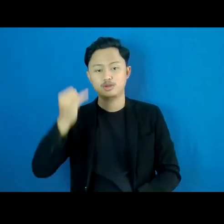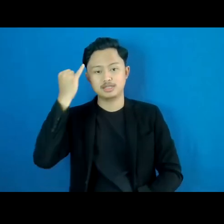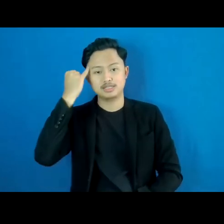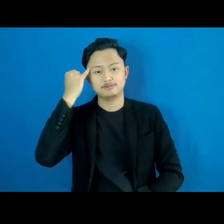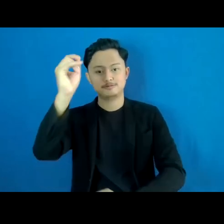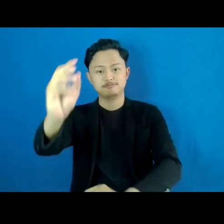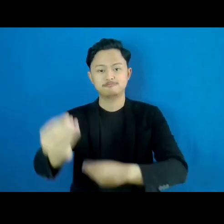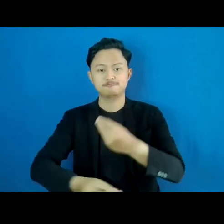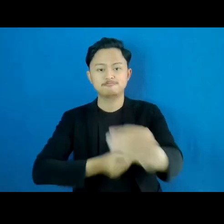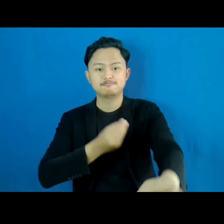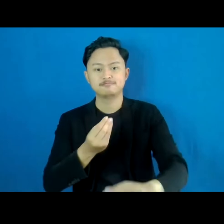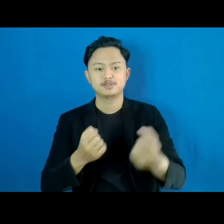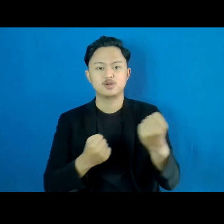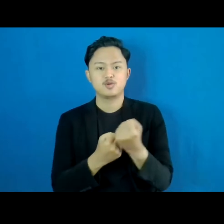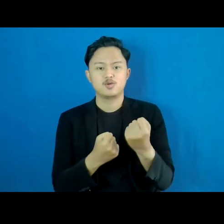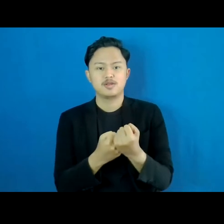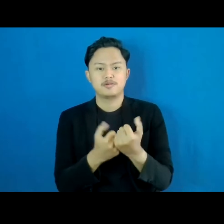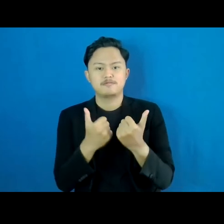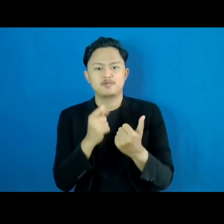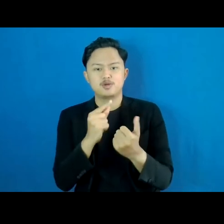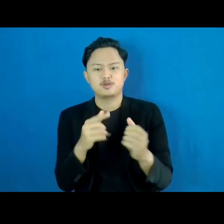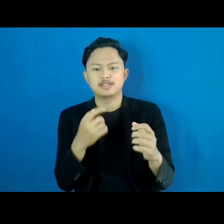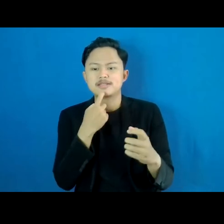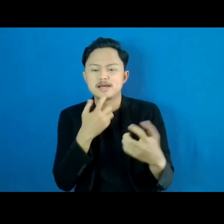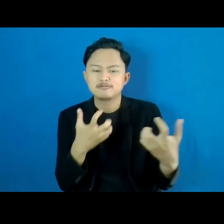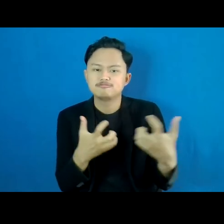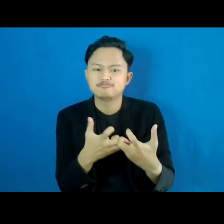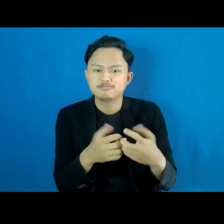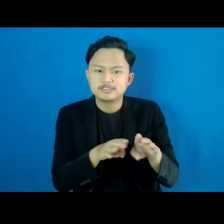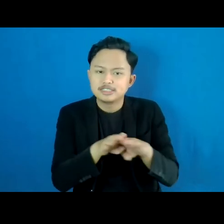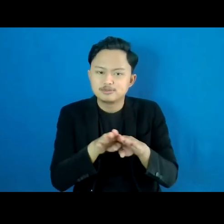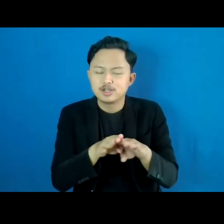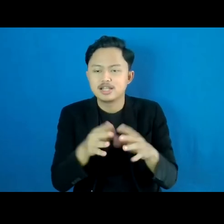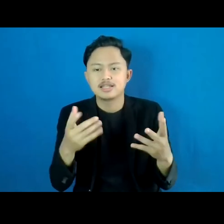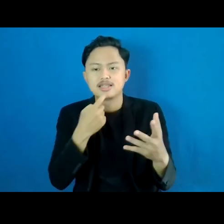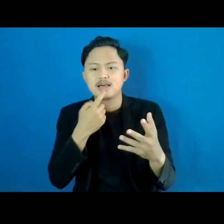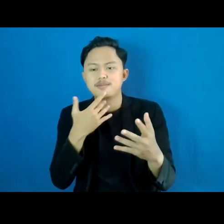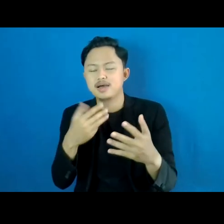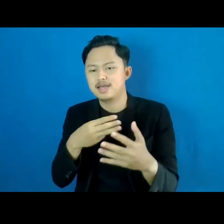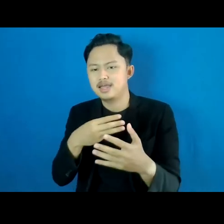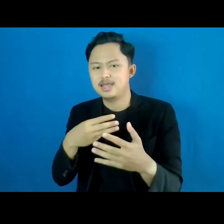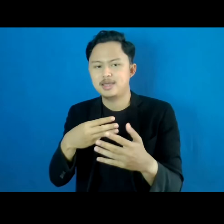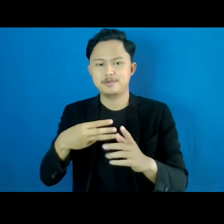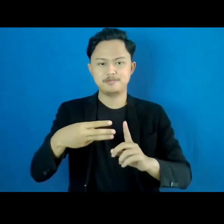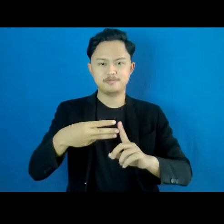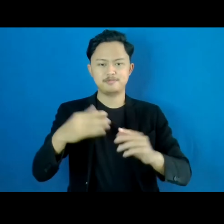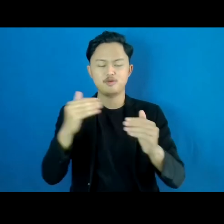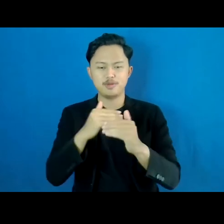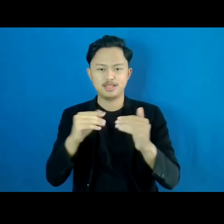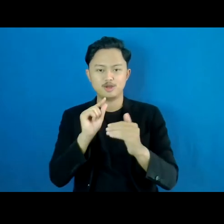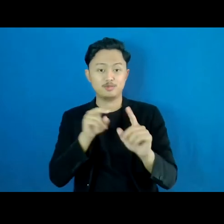further support the adaptability of the e-mobility and e-vehicles in our respective